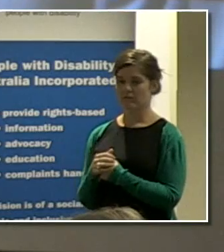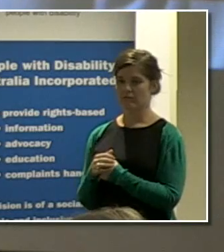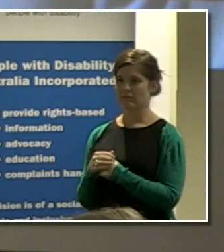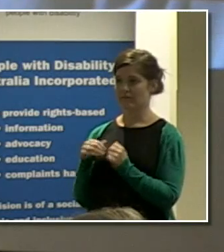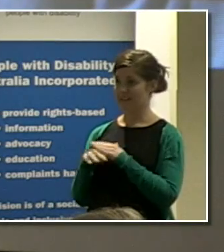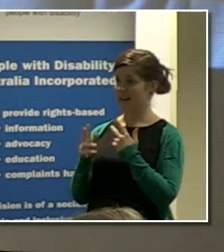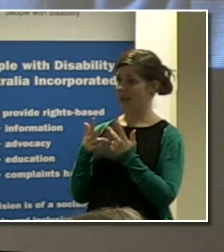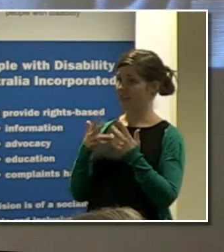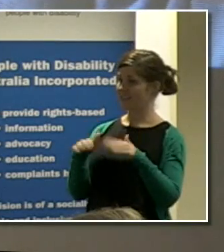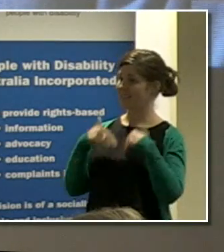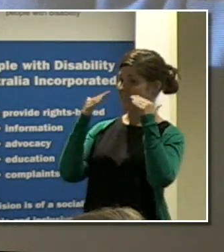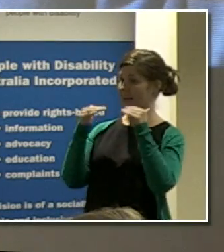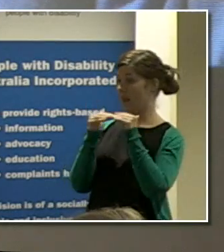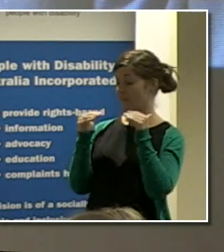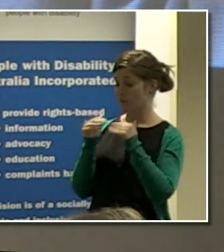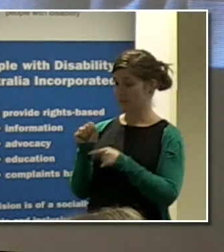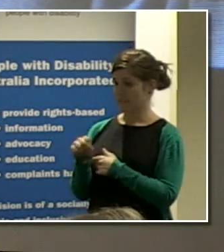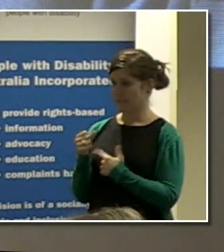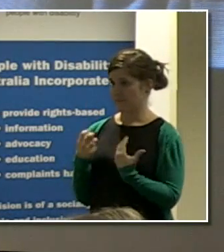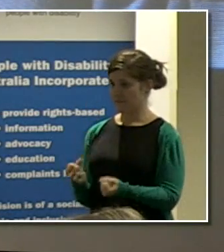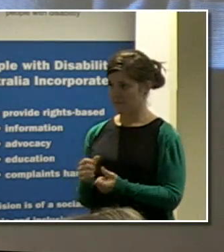at other senior executive levels.